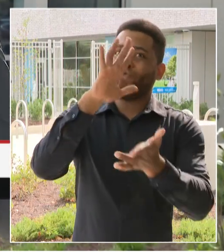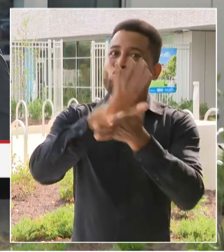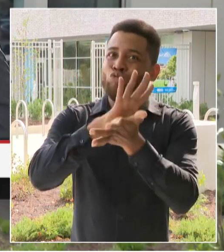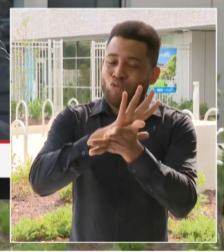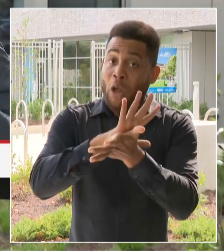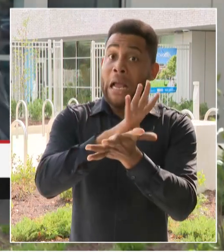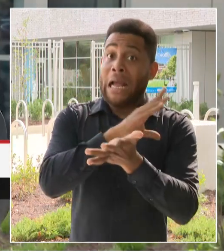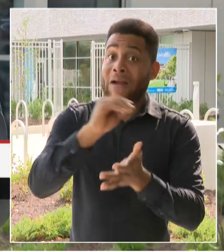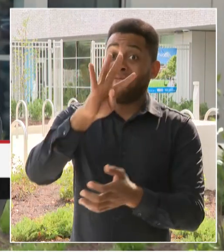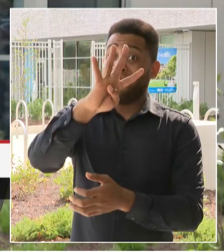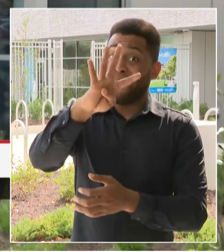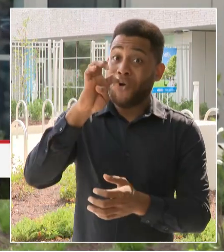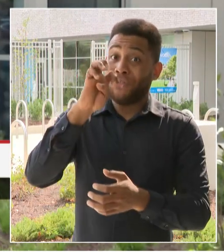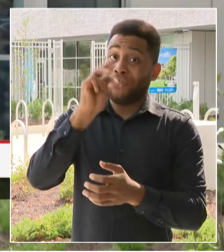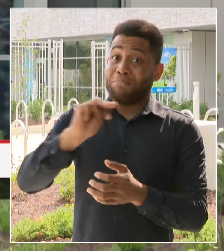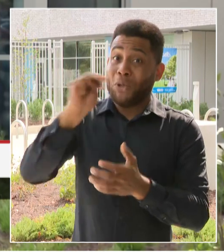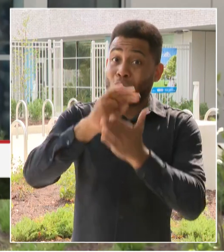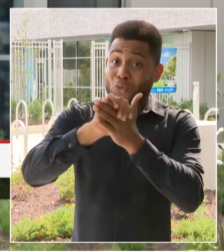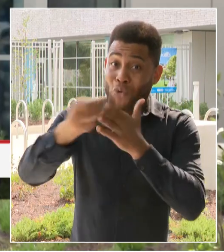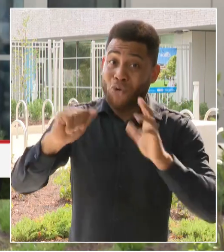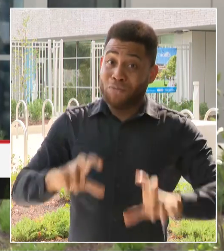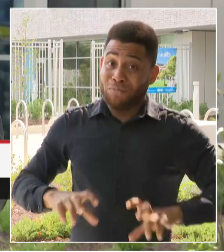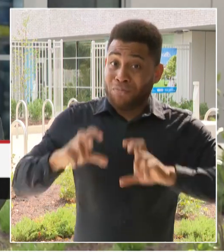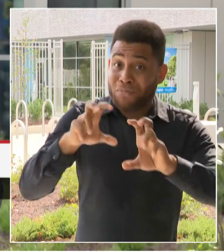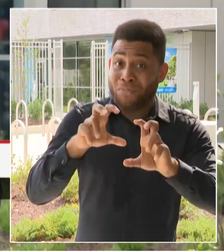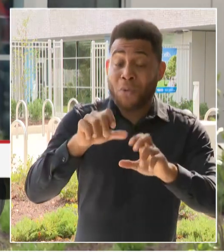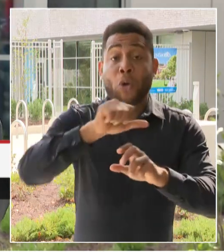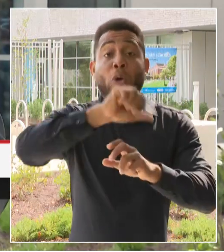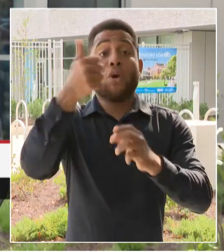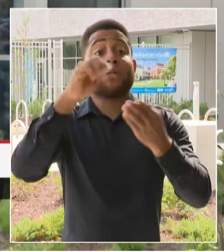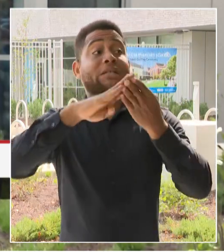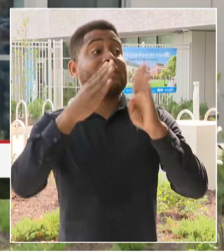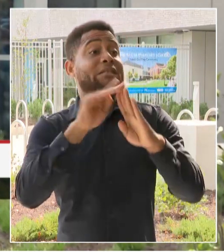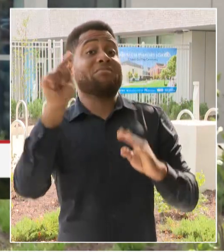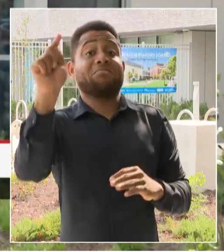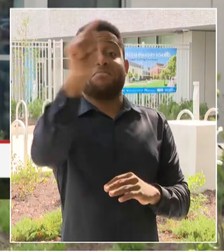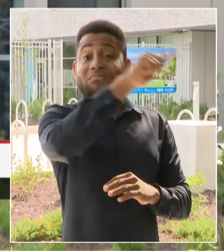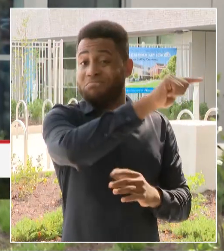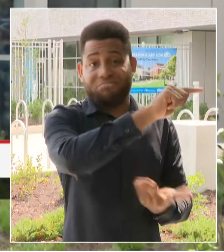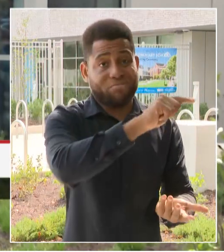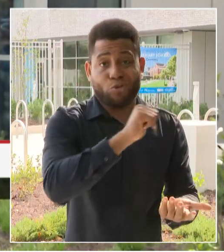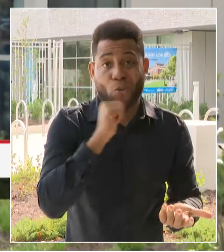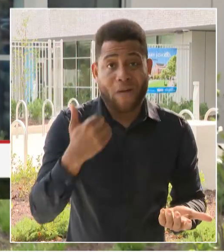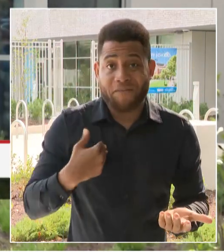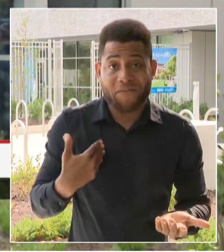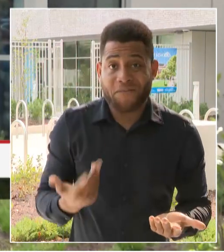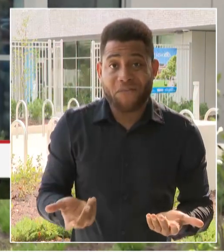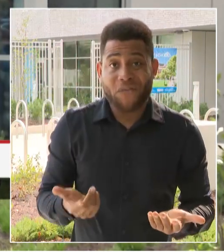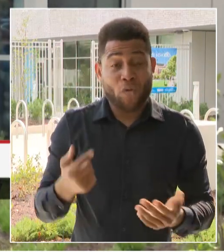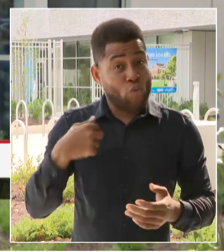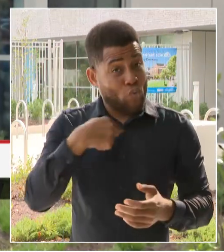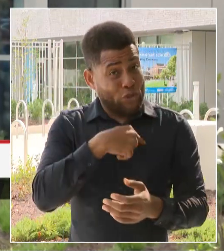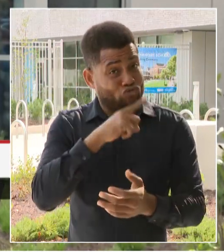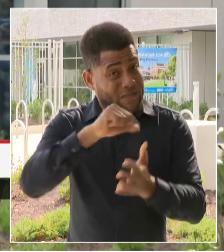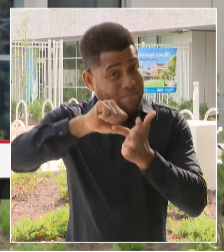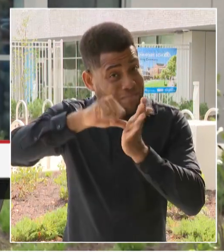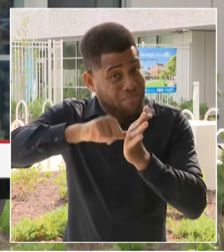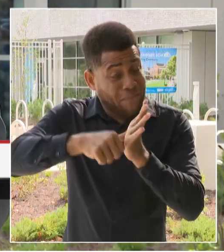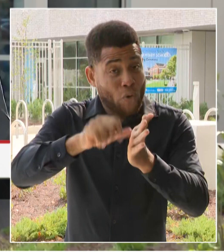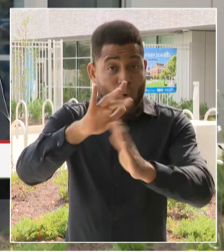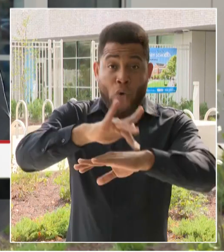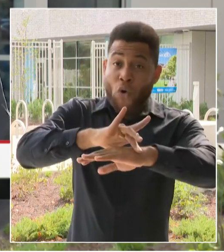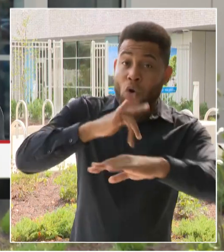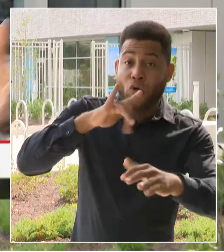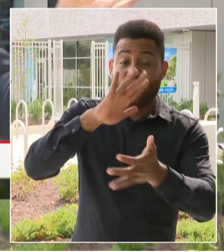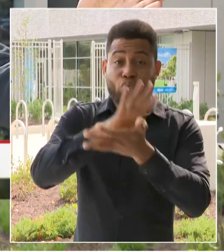the country. I think it underscores our city's commitment to education and early childhood education, and something that we all should be very